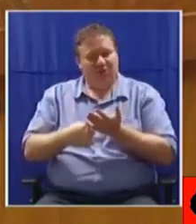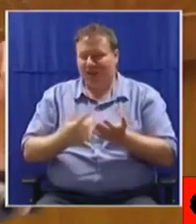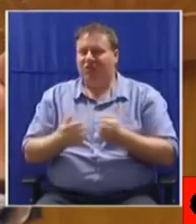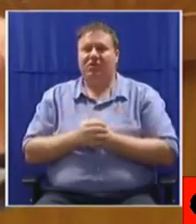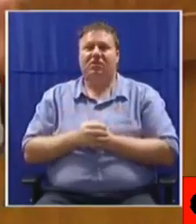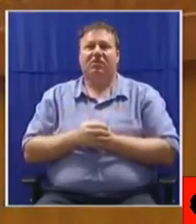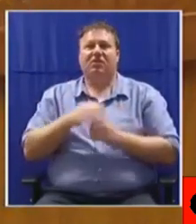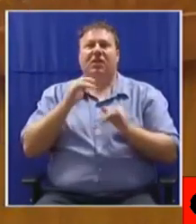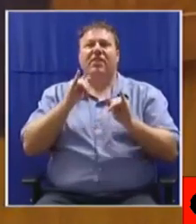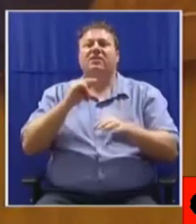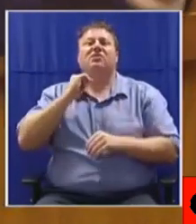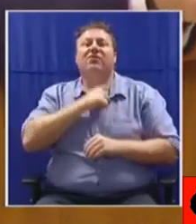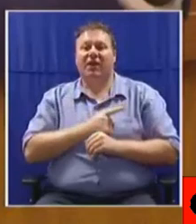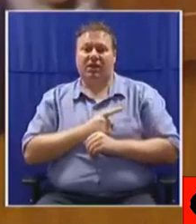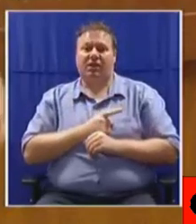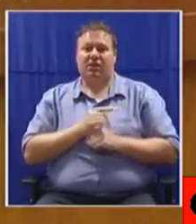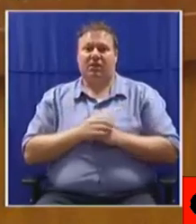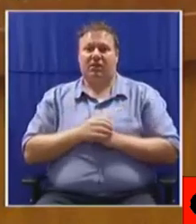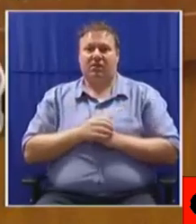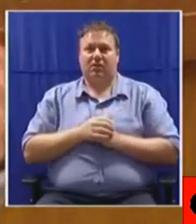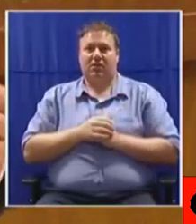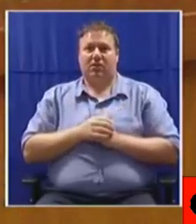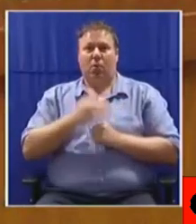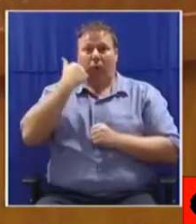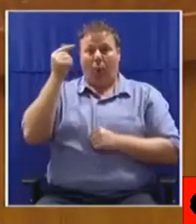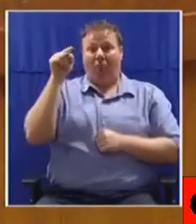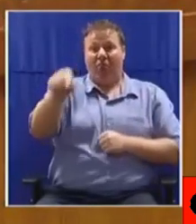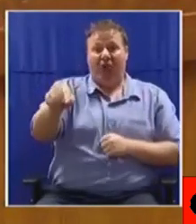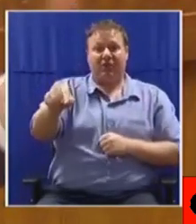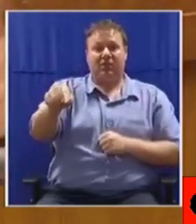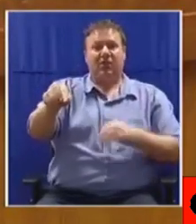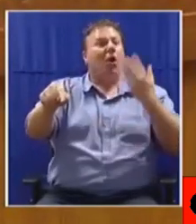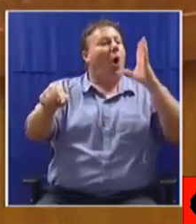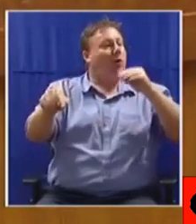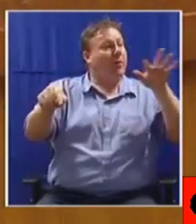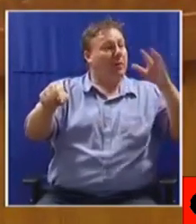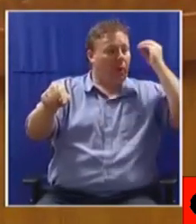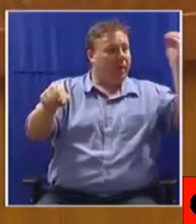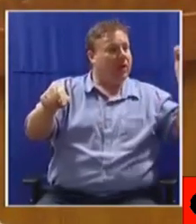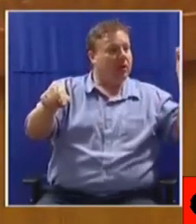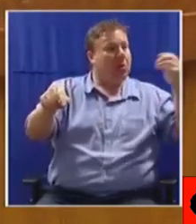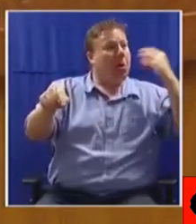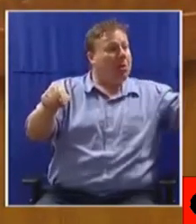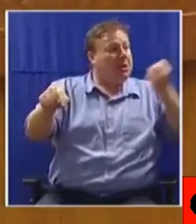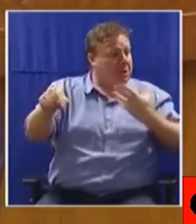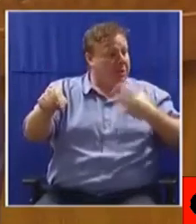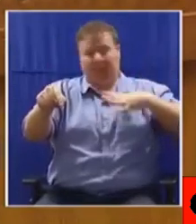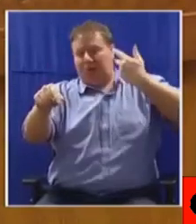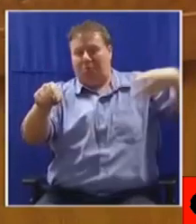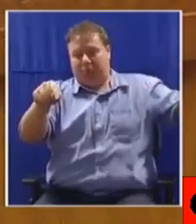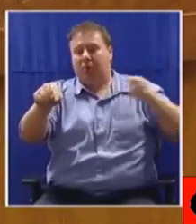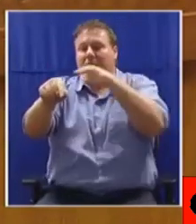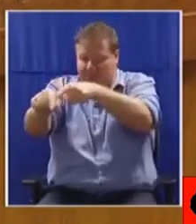That is a farce. It says we had a predetermined outcome, we asked people to give their opinions, and then we disregarded them anyway. It